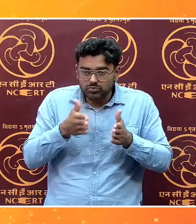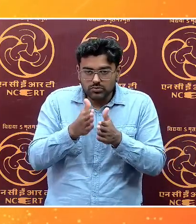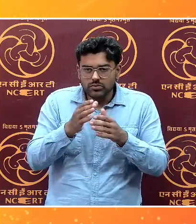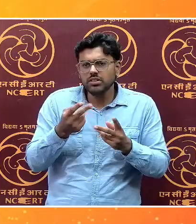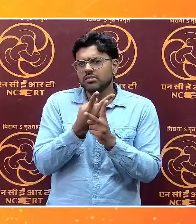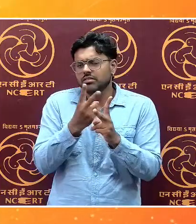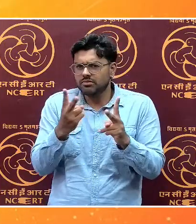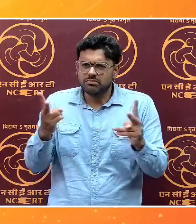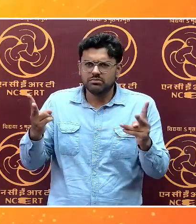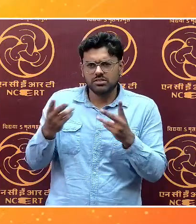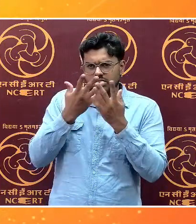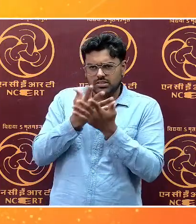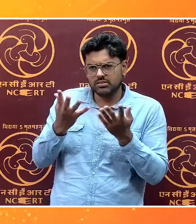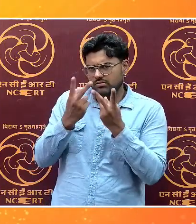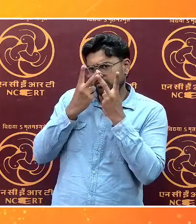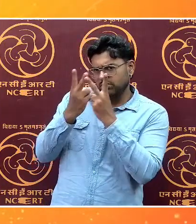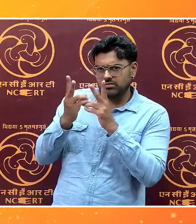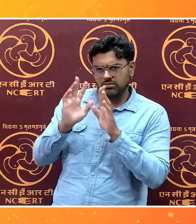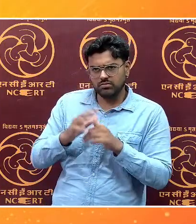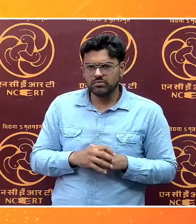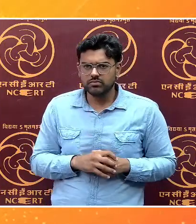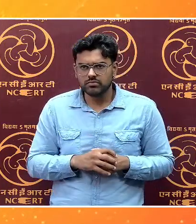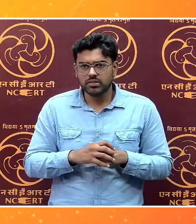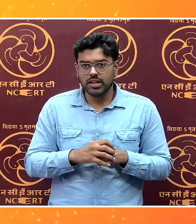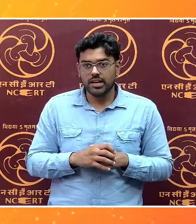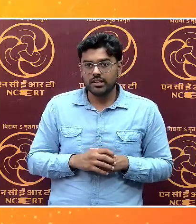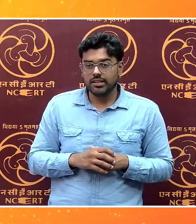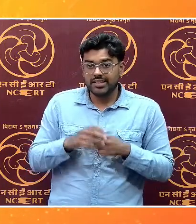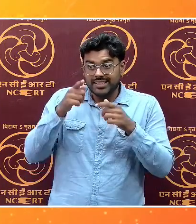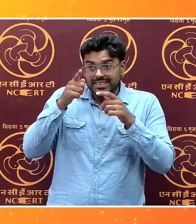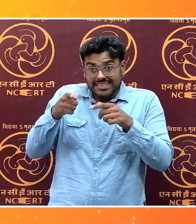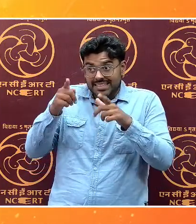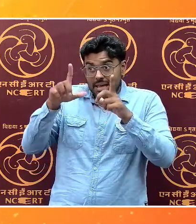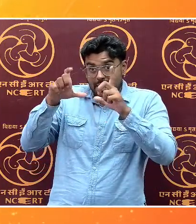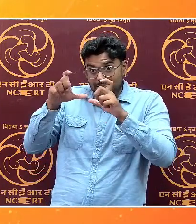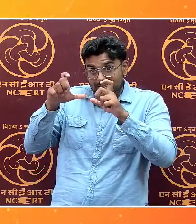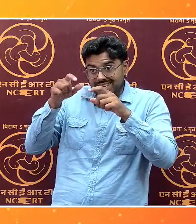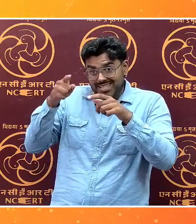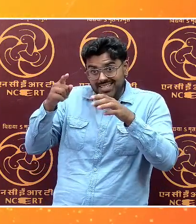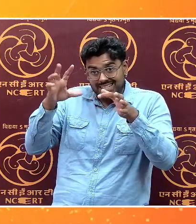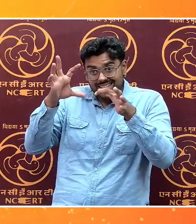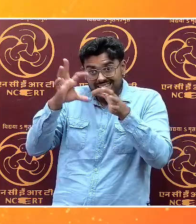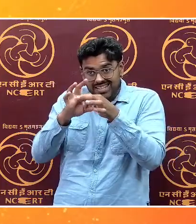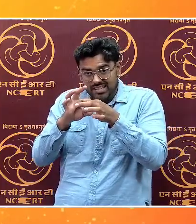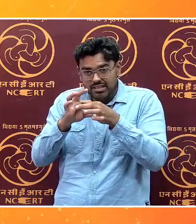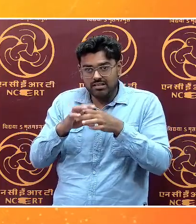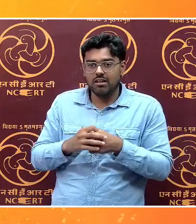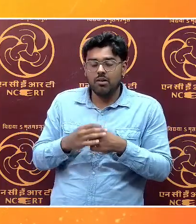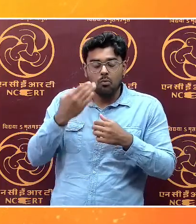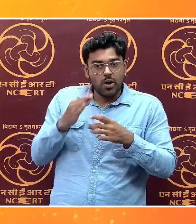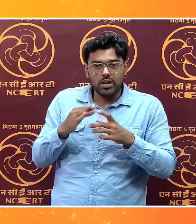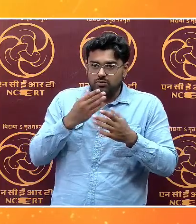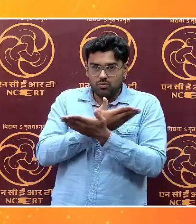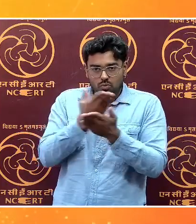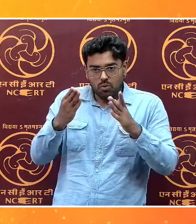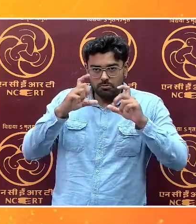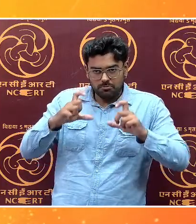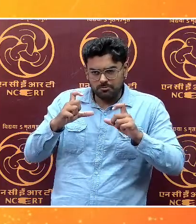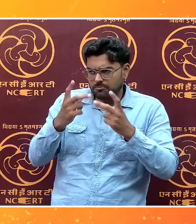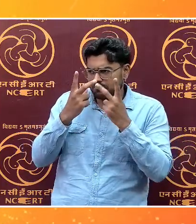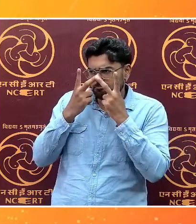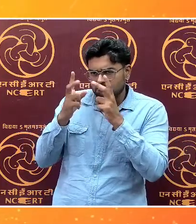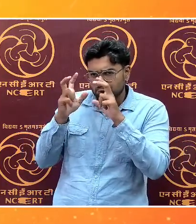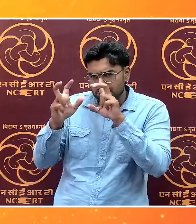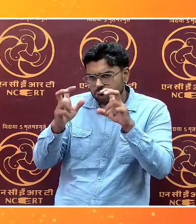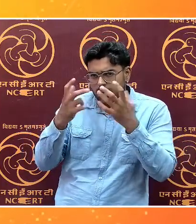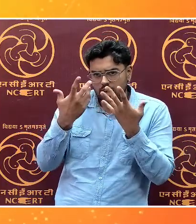of thing also you are watching. So on the basis of this picture, after carefully observing this picture,